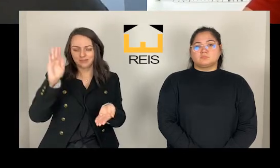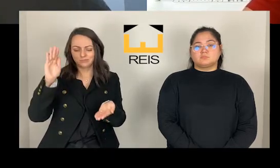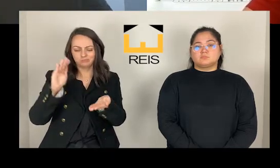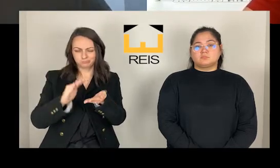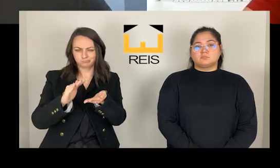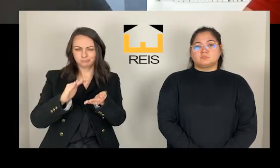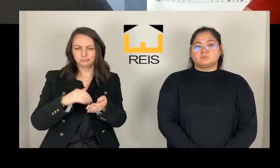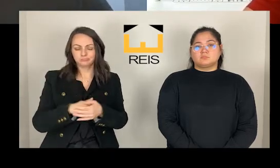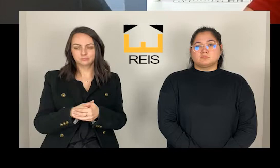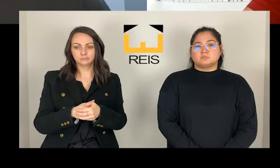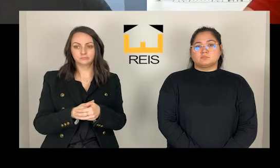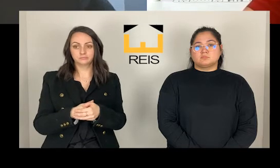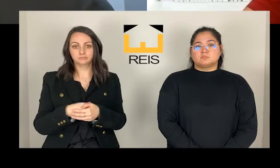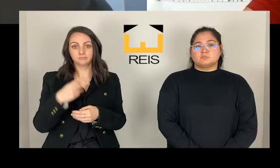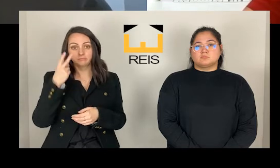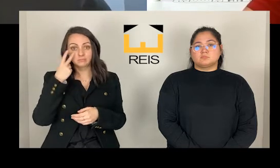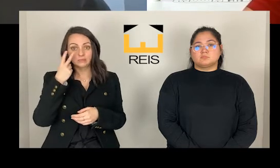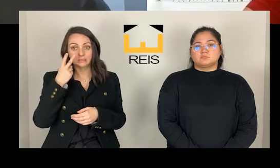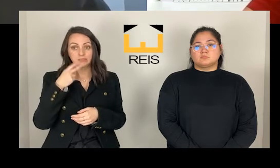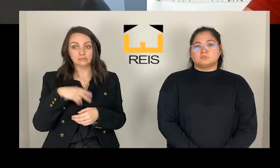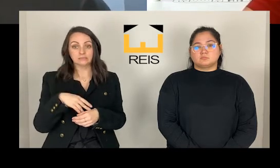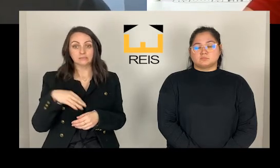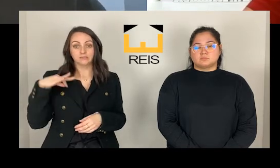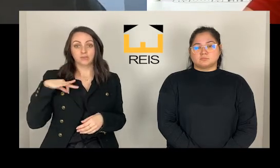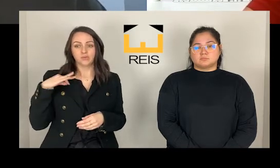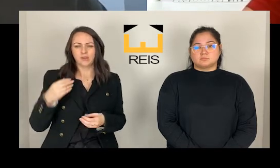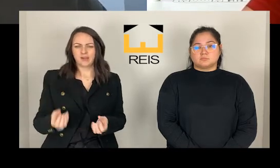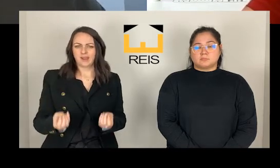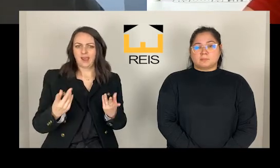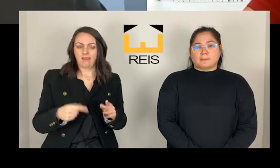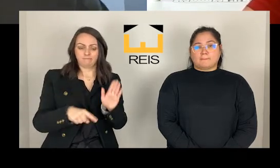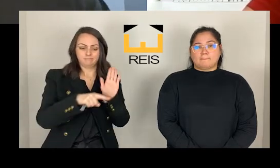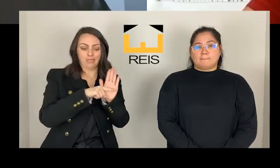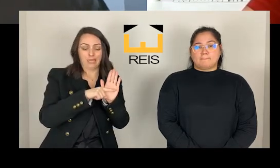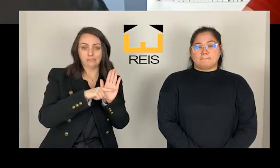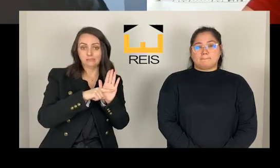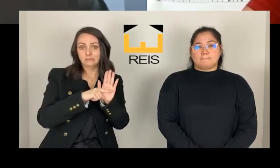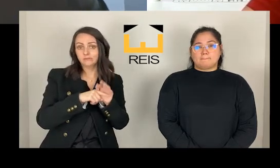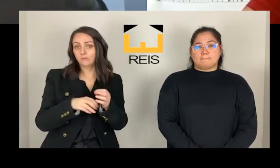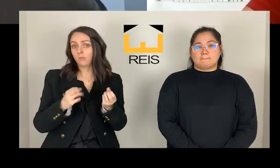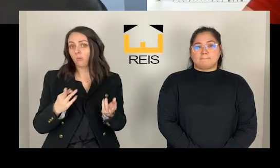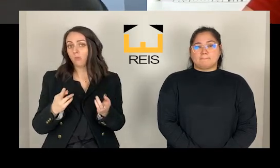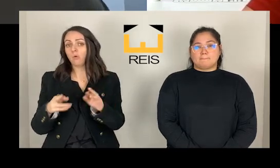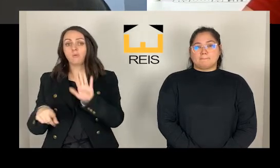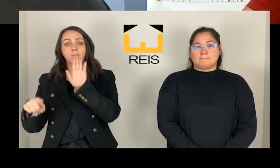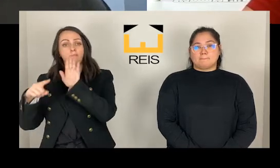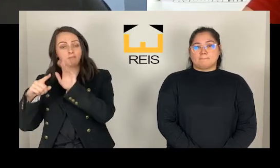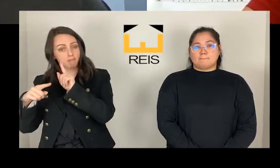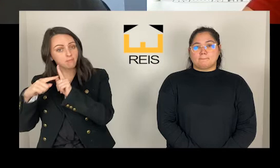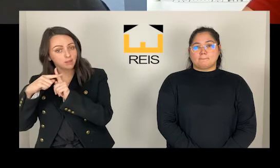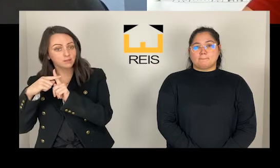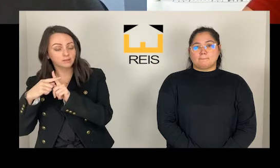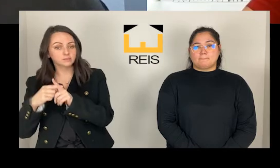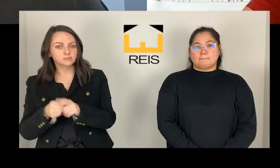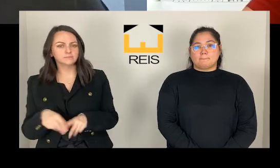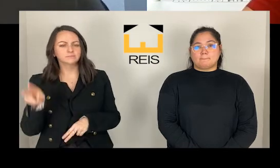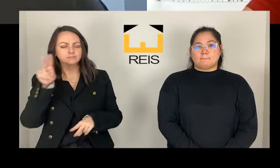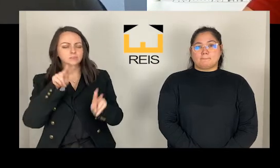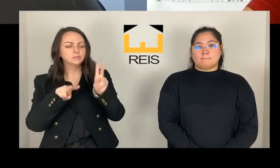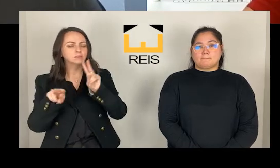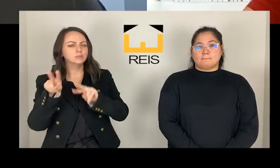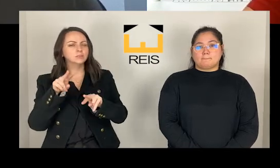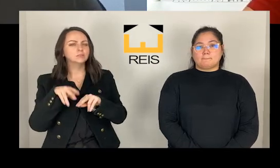looking at how much credit you actually have. How many lines of credit do you have? How many of those lines are positive as opposed to negative? Those are the things we would look at to see if there's